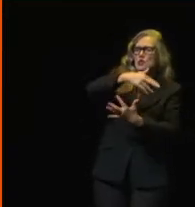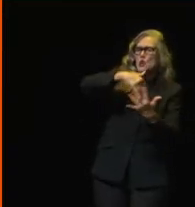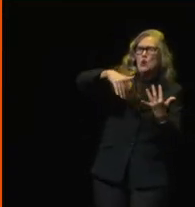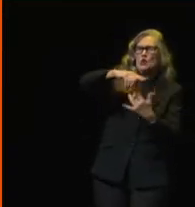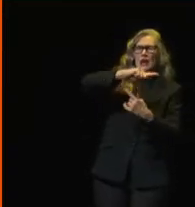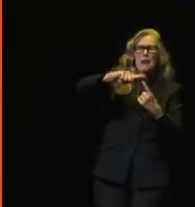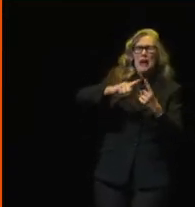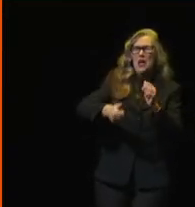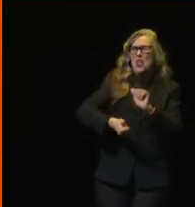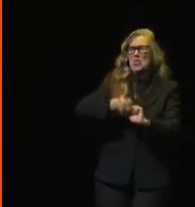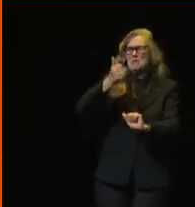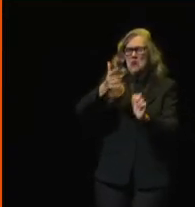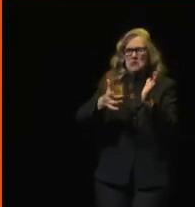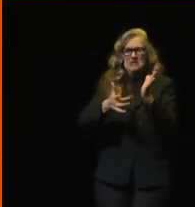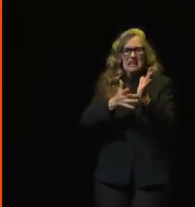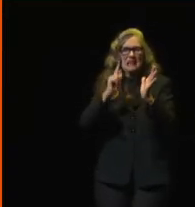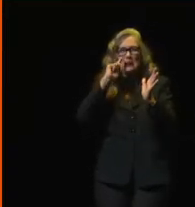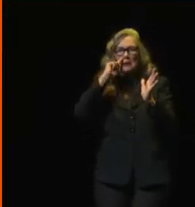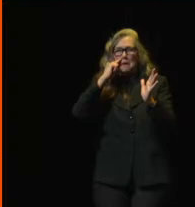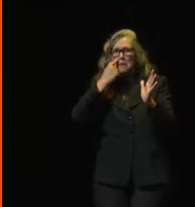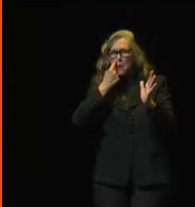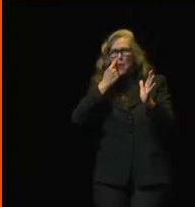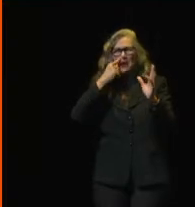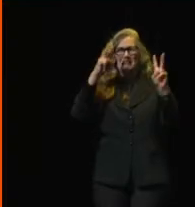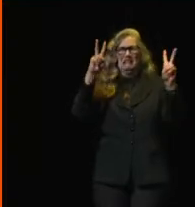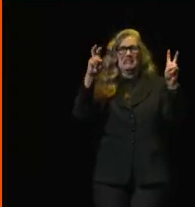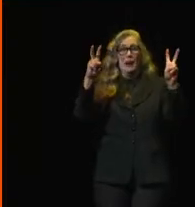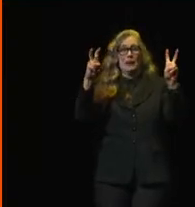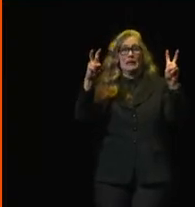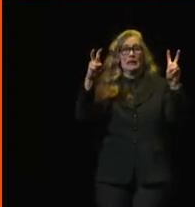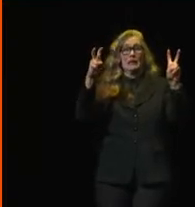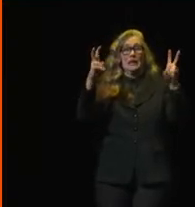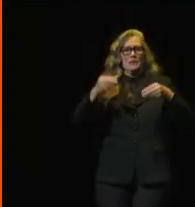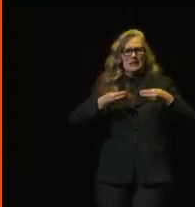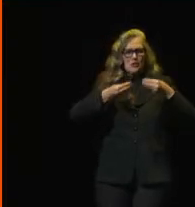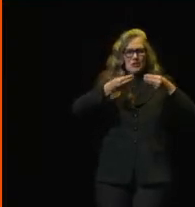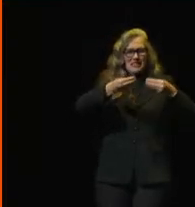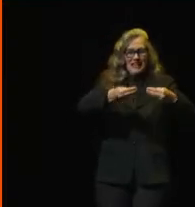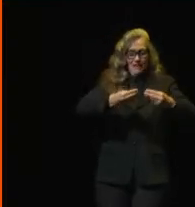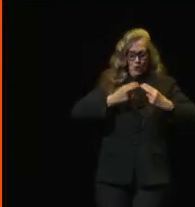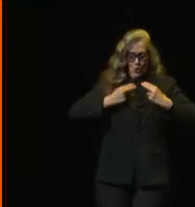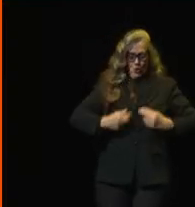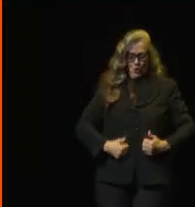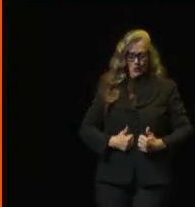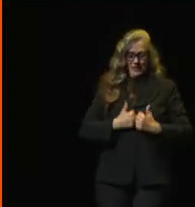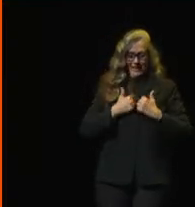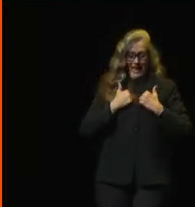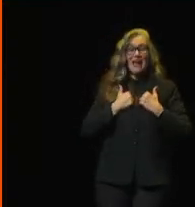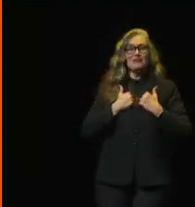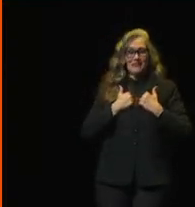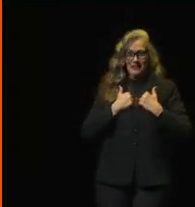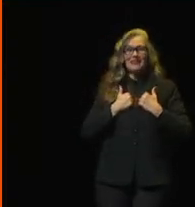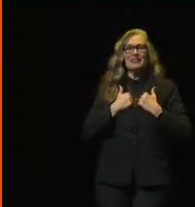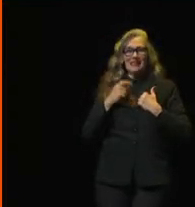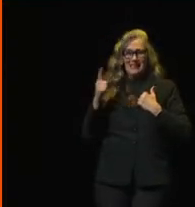life. But Ady did. He dared to think it, and then he worked to make it a reality.